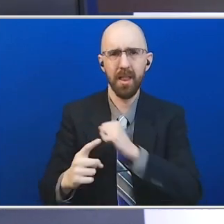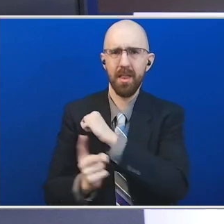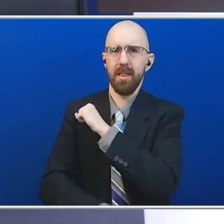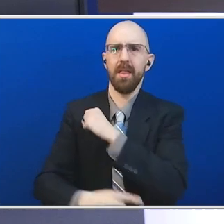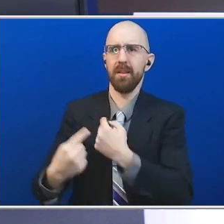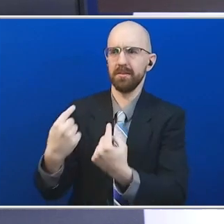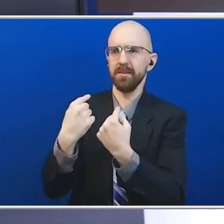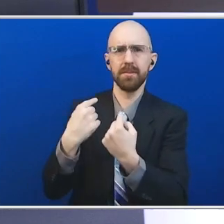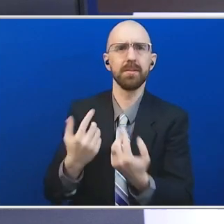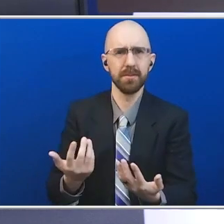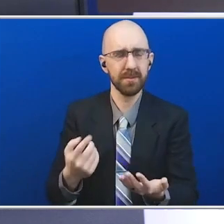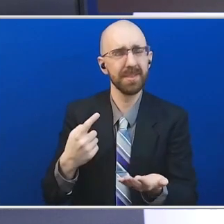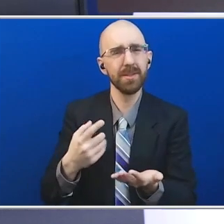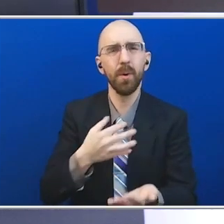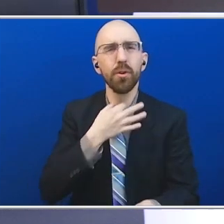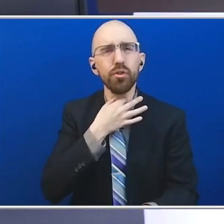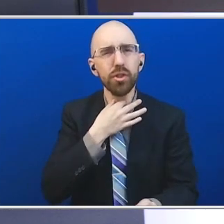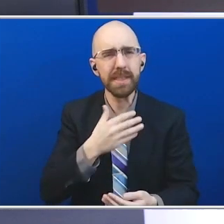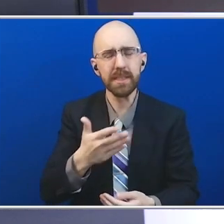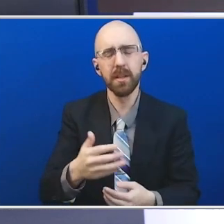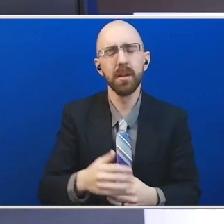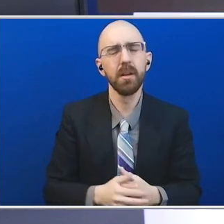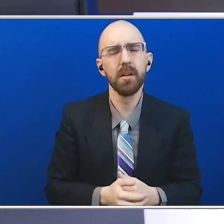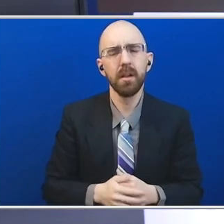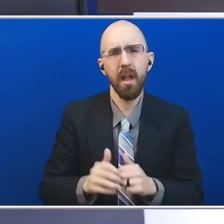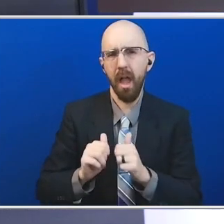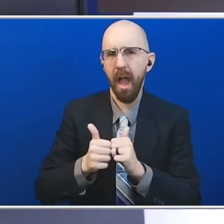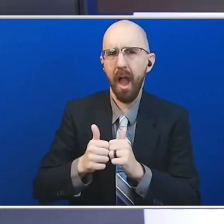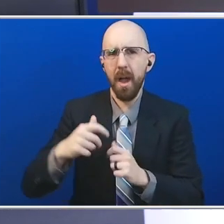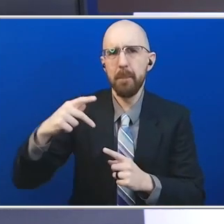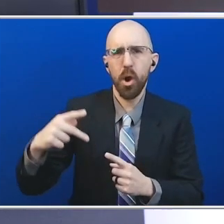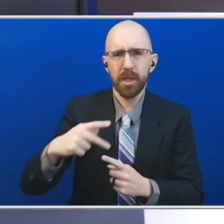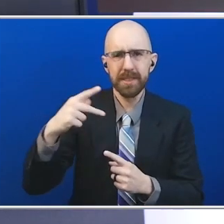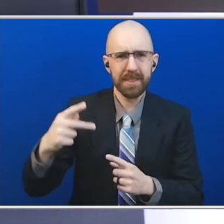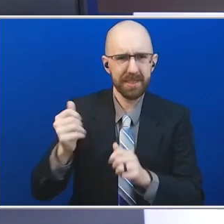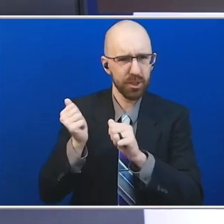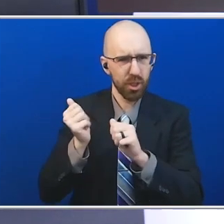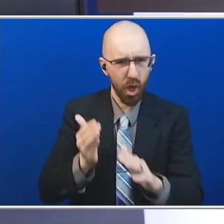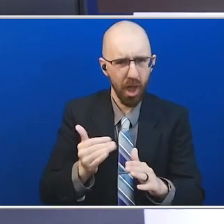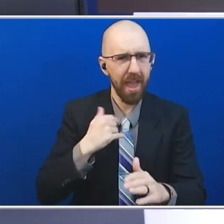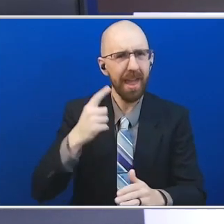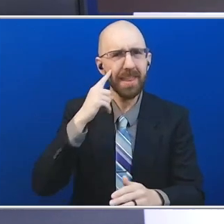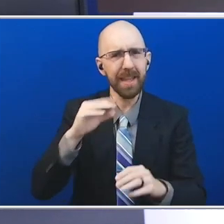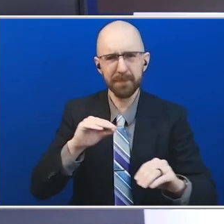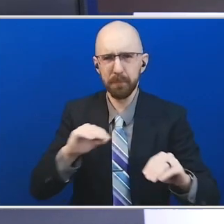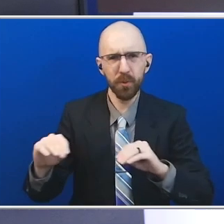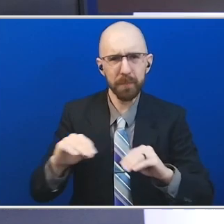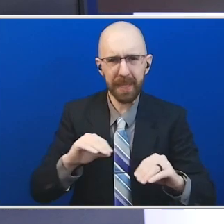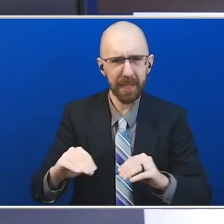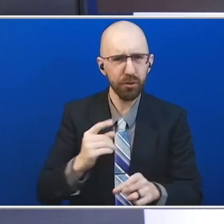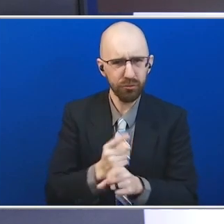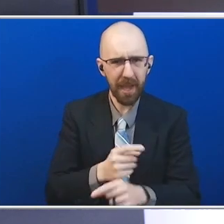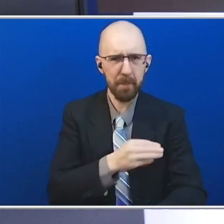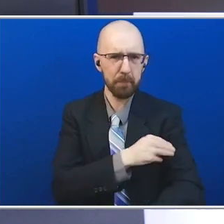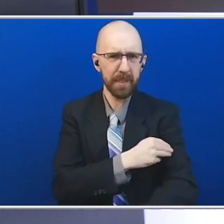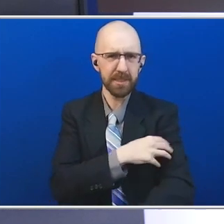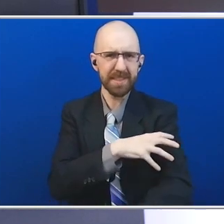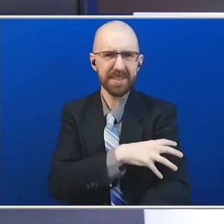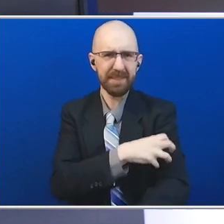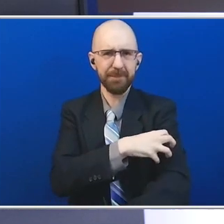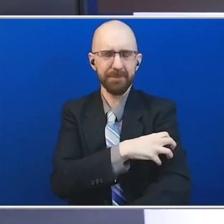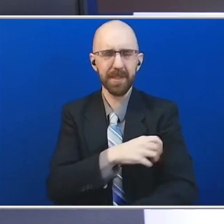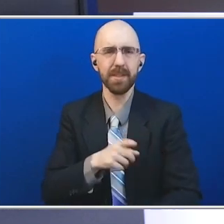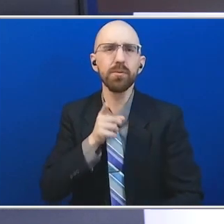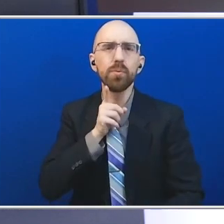as the curiosity, how does Parkinson's cause that? Because I always think of it as a movement disorder, stiff muscles, trouble swallowing, sometimes moving a